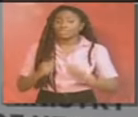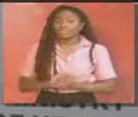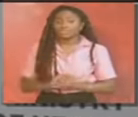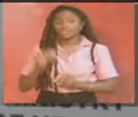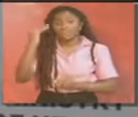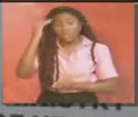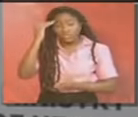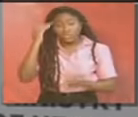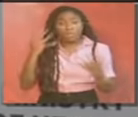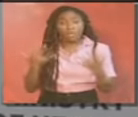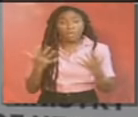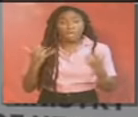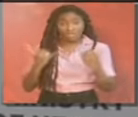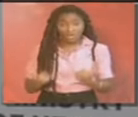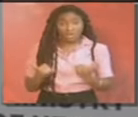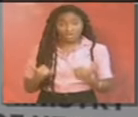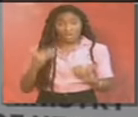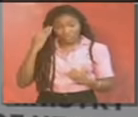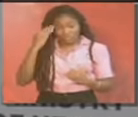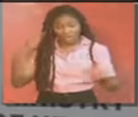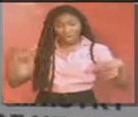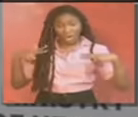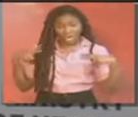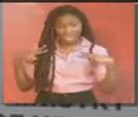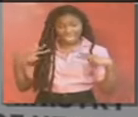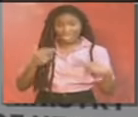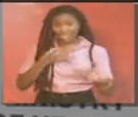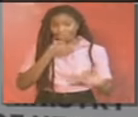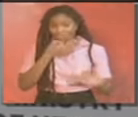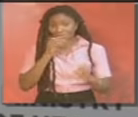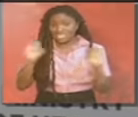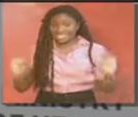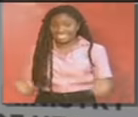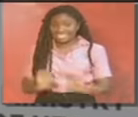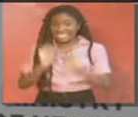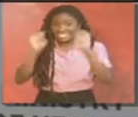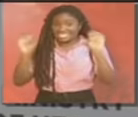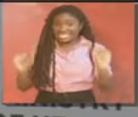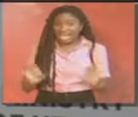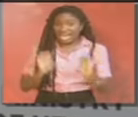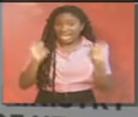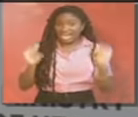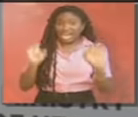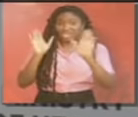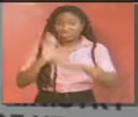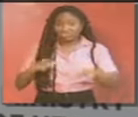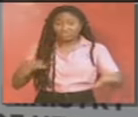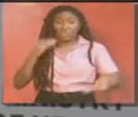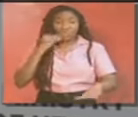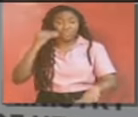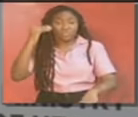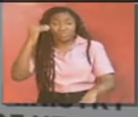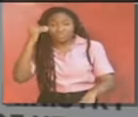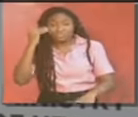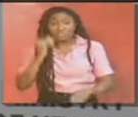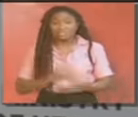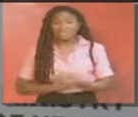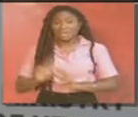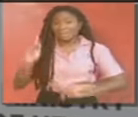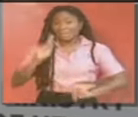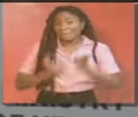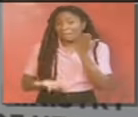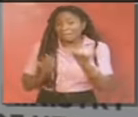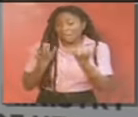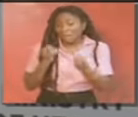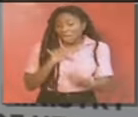now we're moving into the holiday season. We're moving into the Easter holiday season with kids away from school, with individuals looking to travel